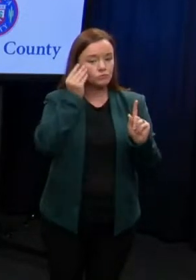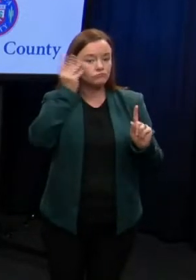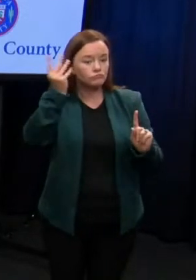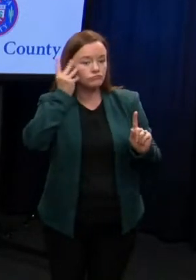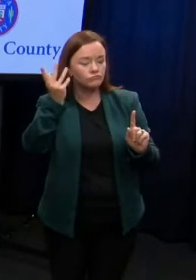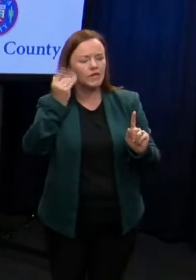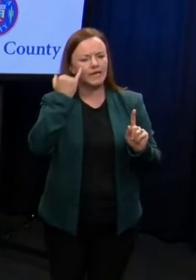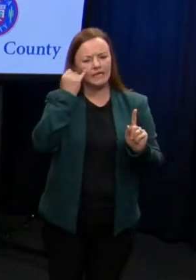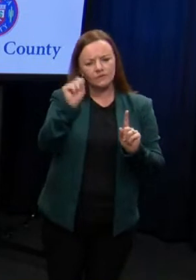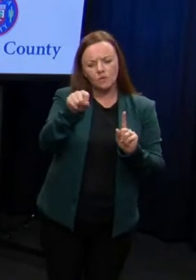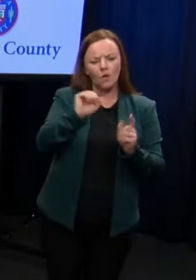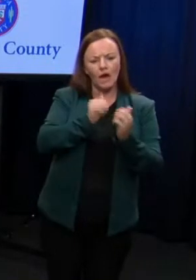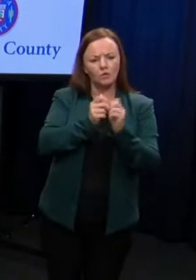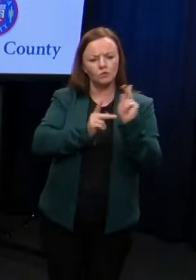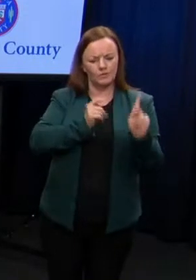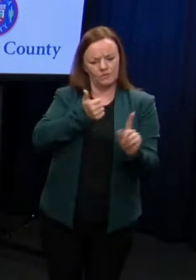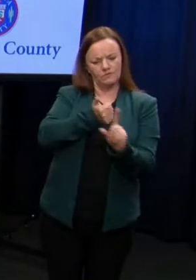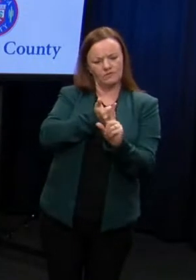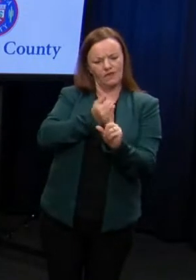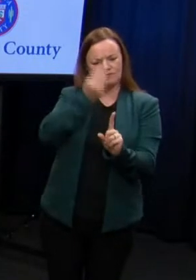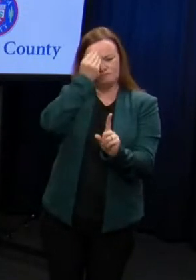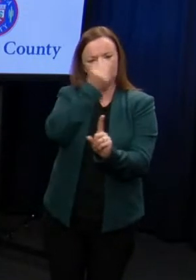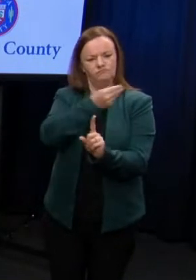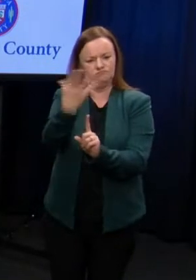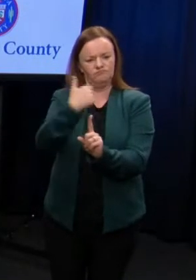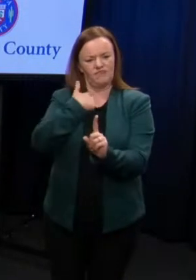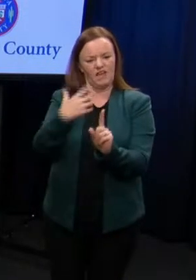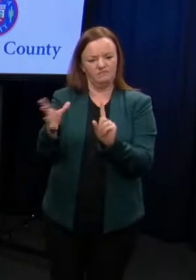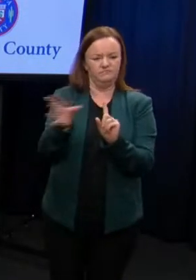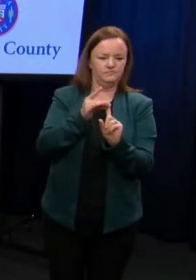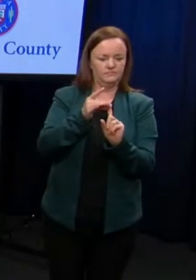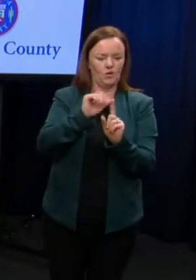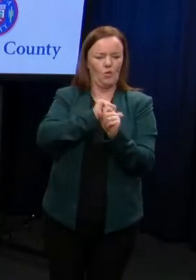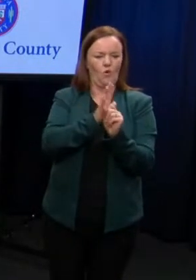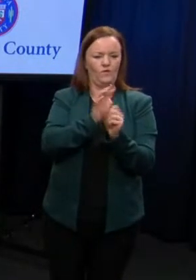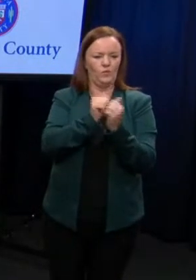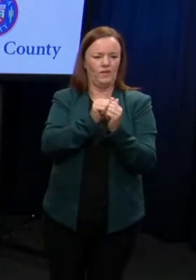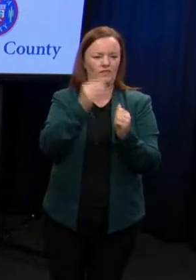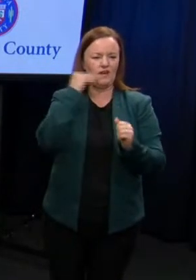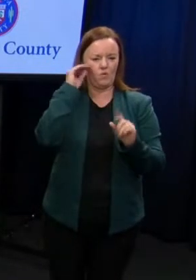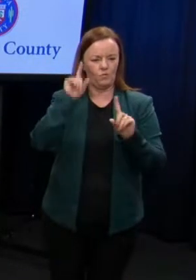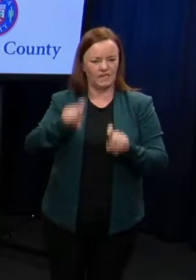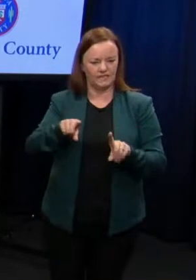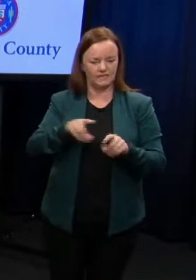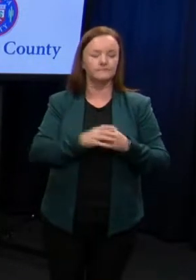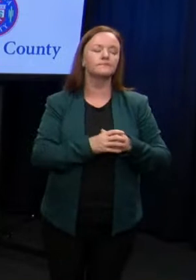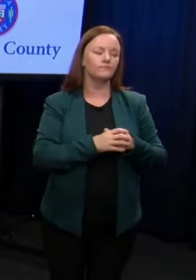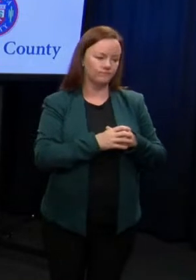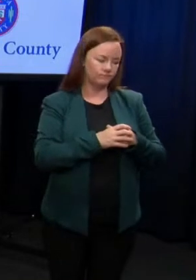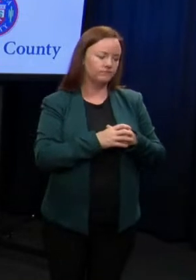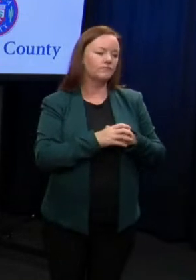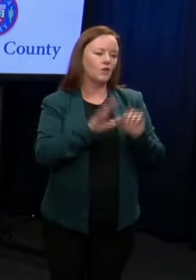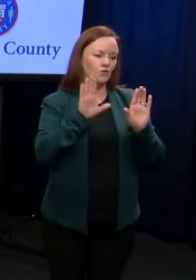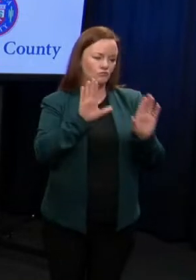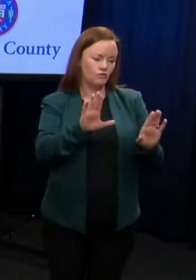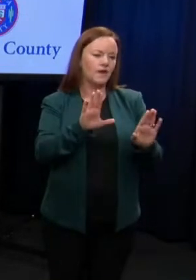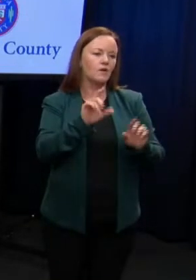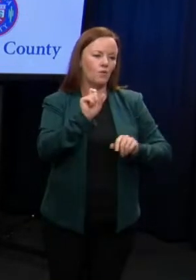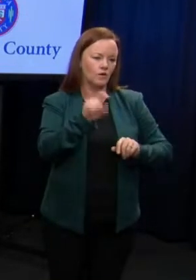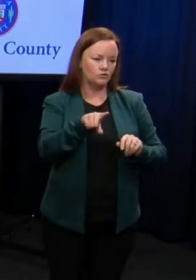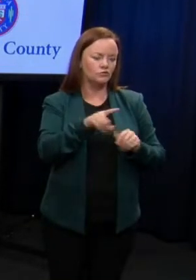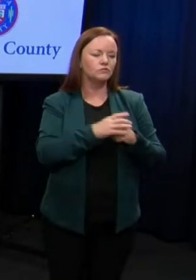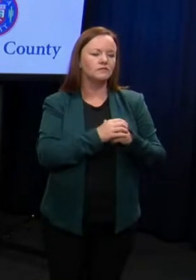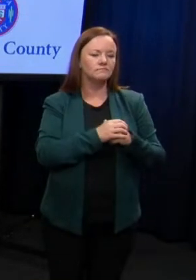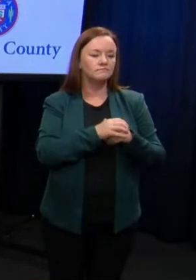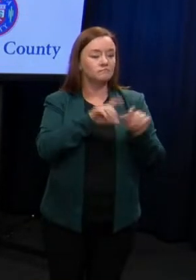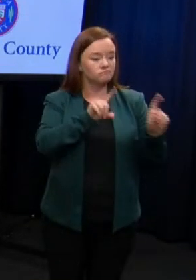how can people self-report? Yeah, that's a great question, Luke. So yeah, a lot of Binax tests are widely available. Some are